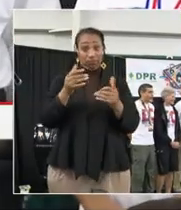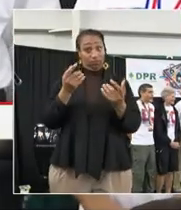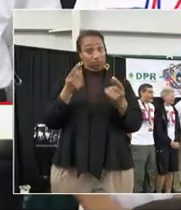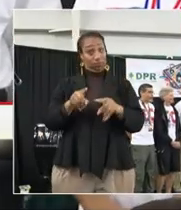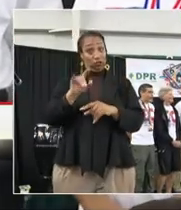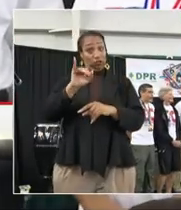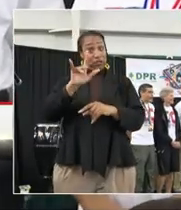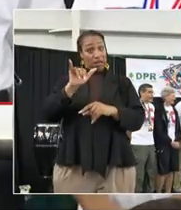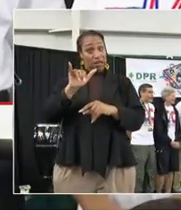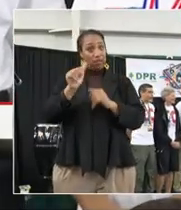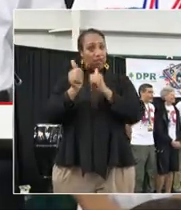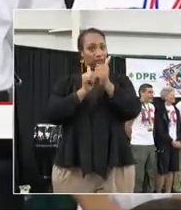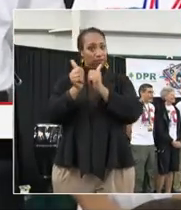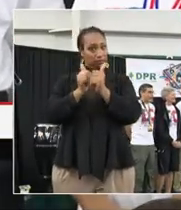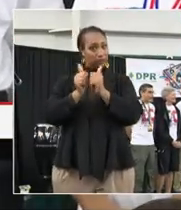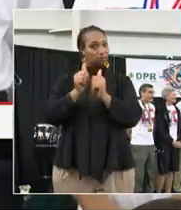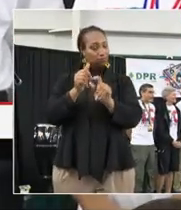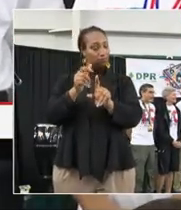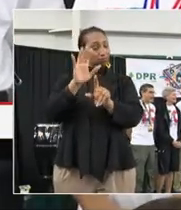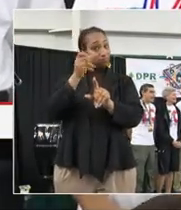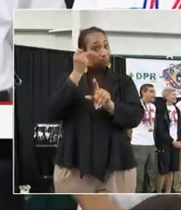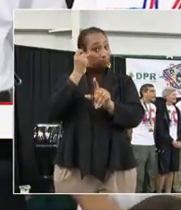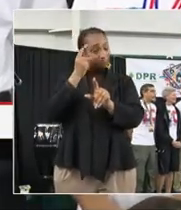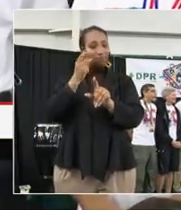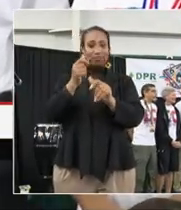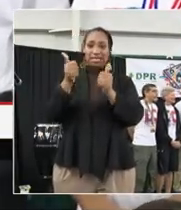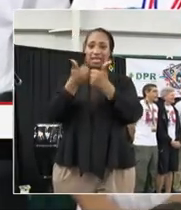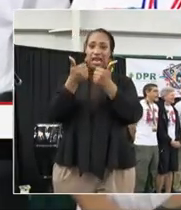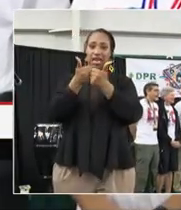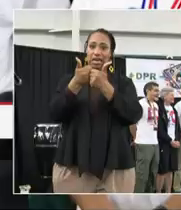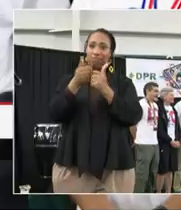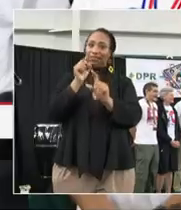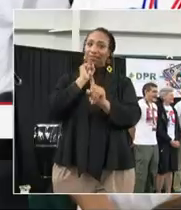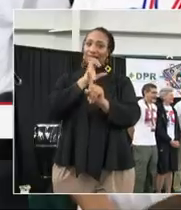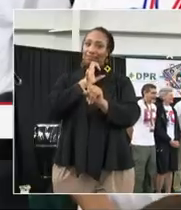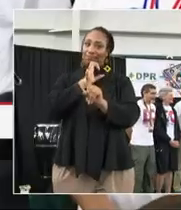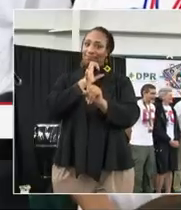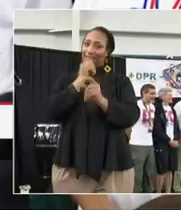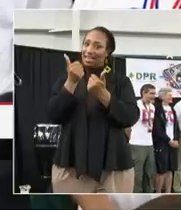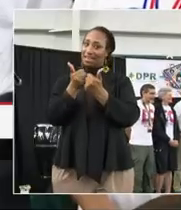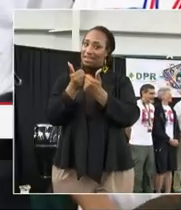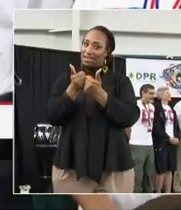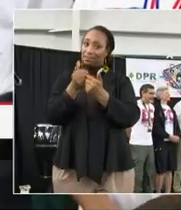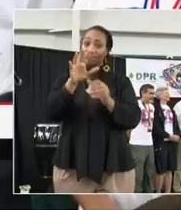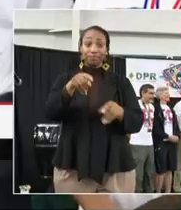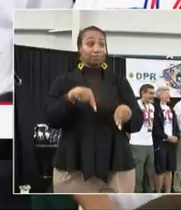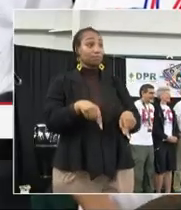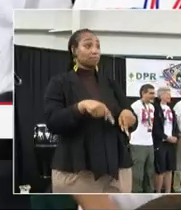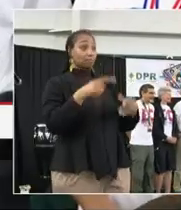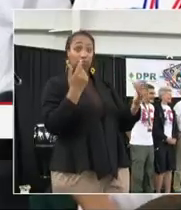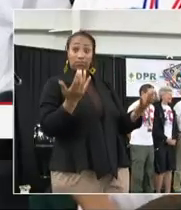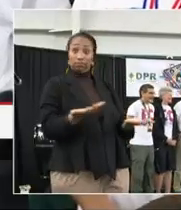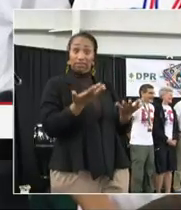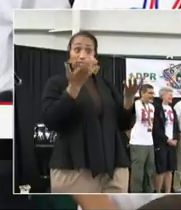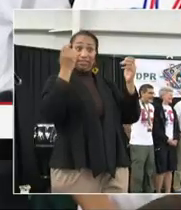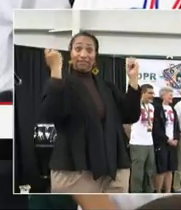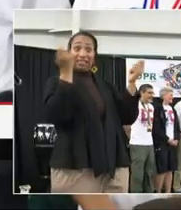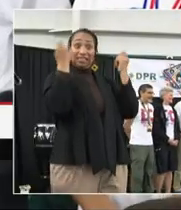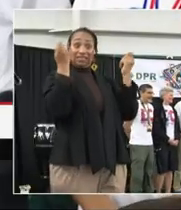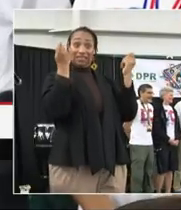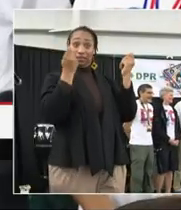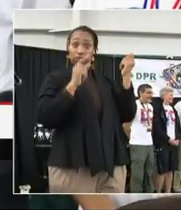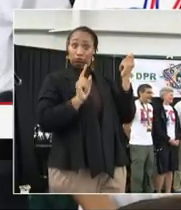Games. Senior Fest is more than an event. It's a celebration of how we